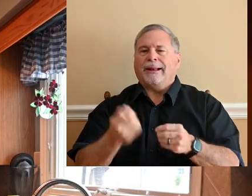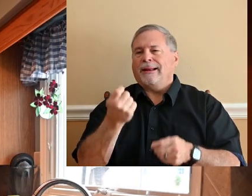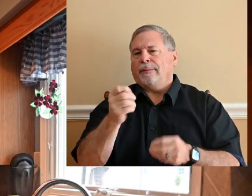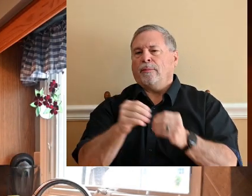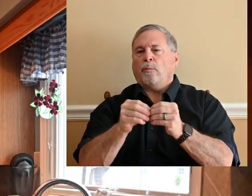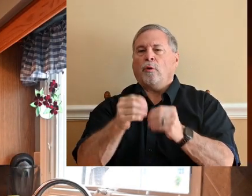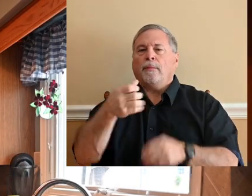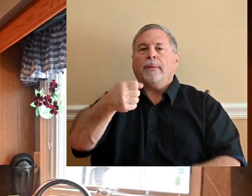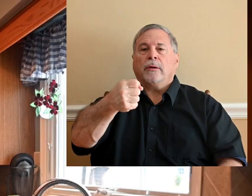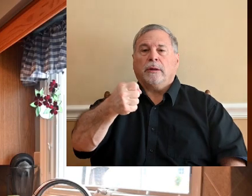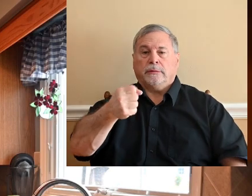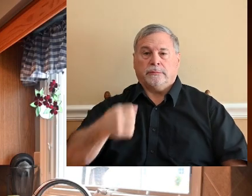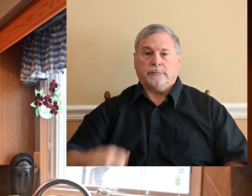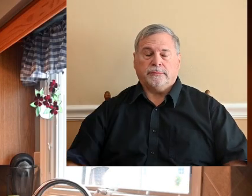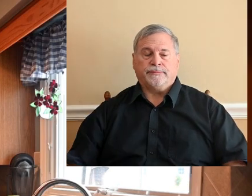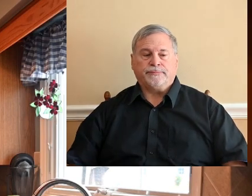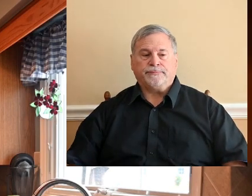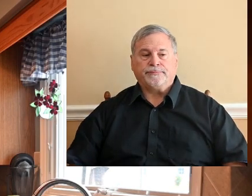a little bit more milk.